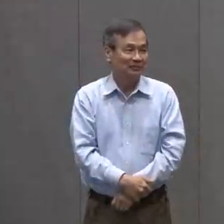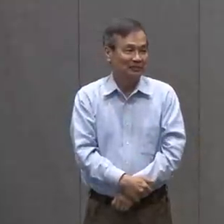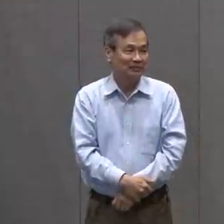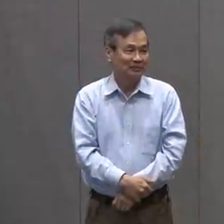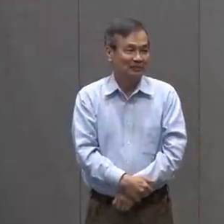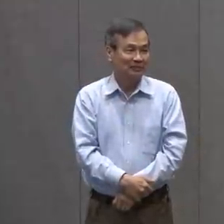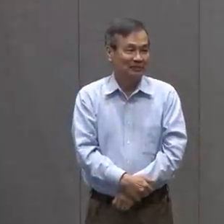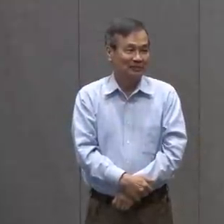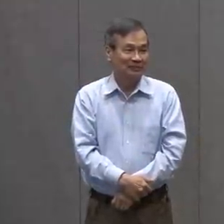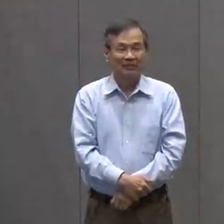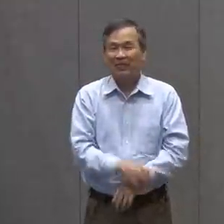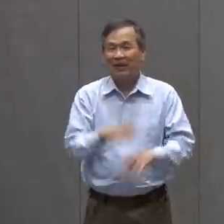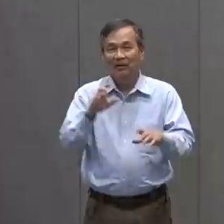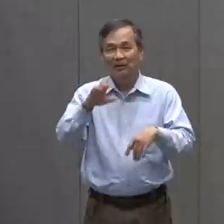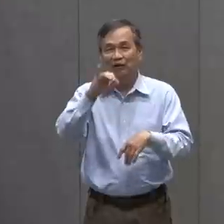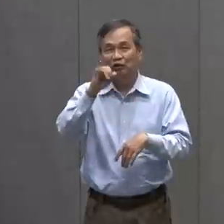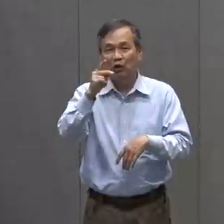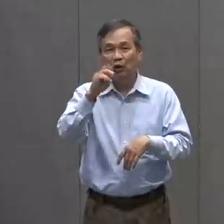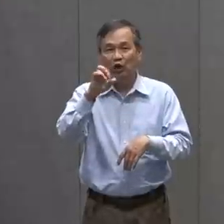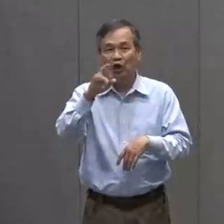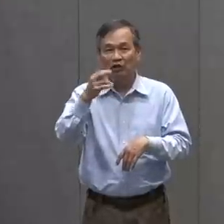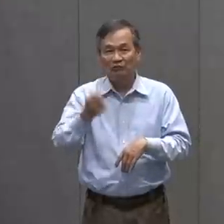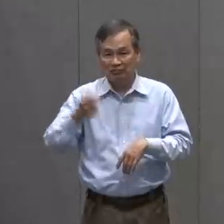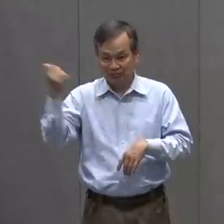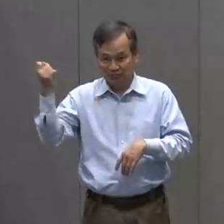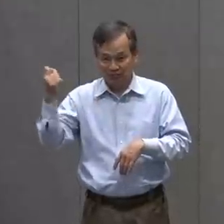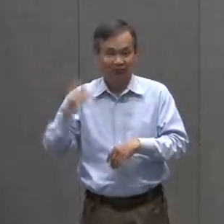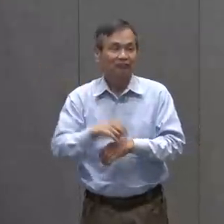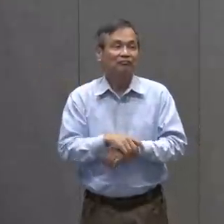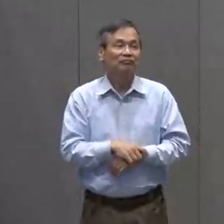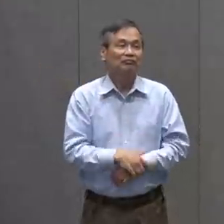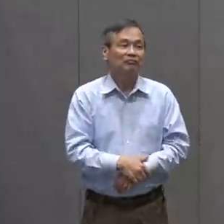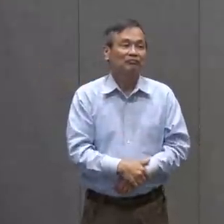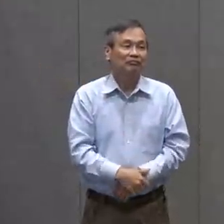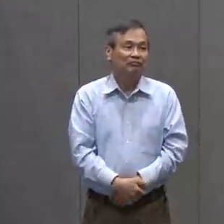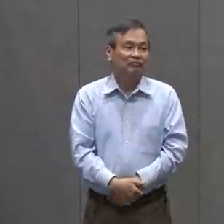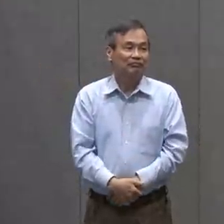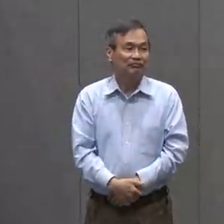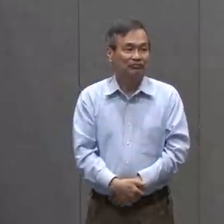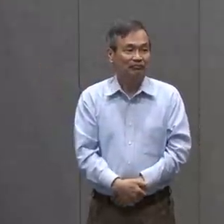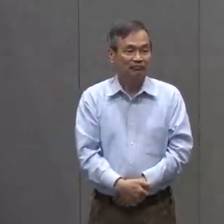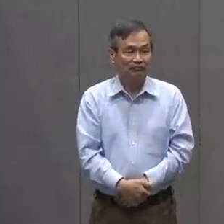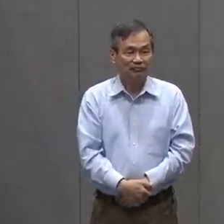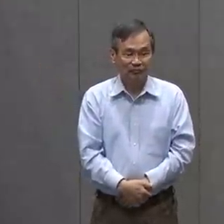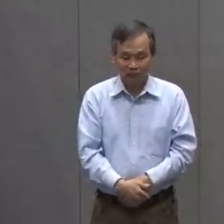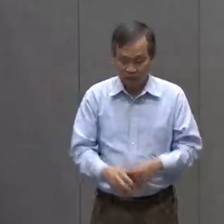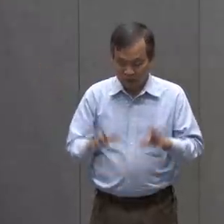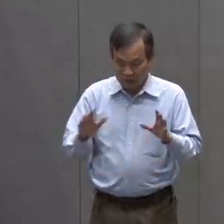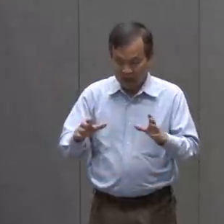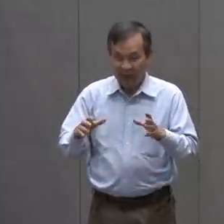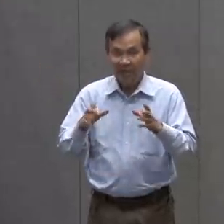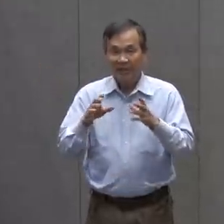sure to take out the jokers on this deck. And so in here, your aces will be